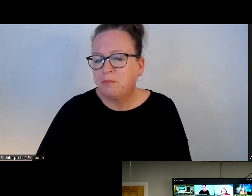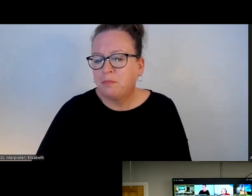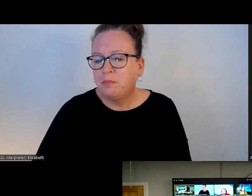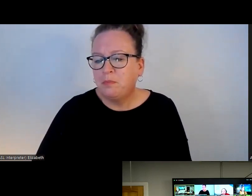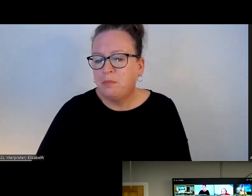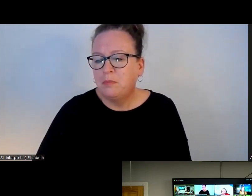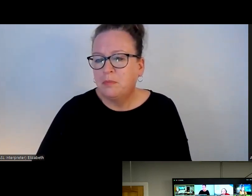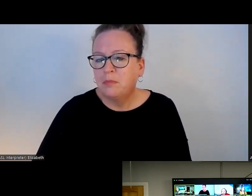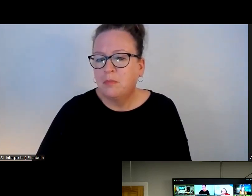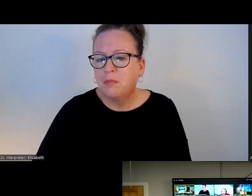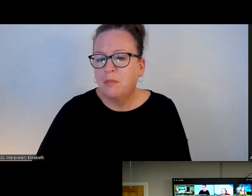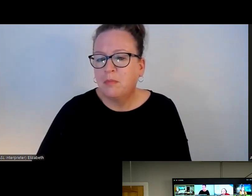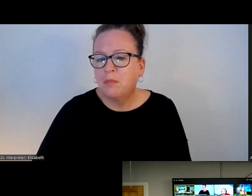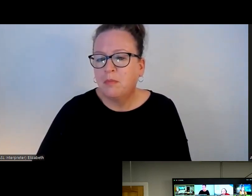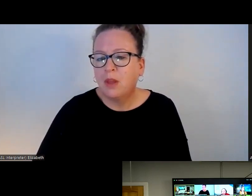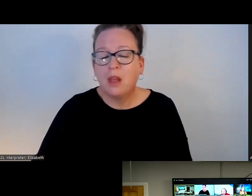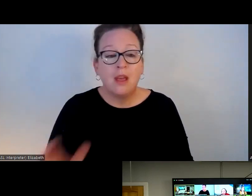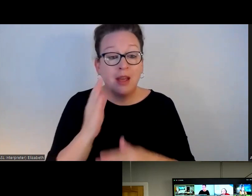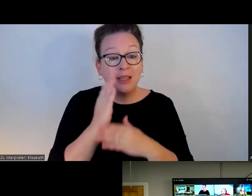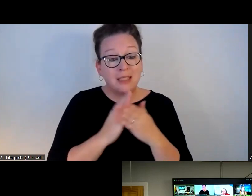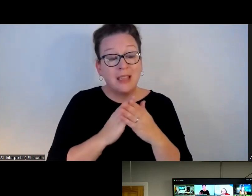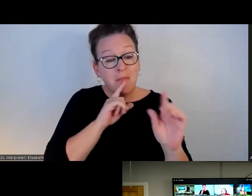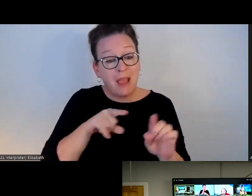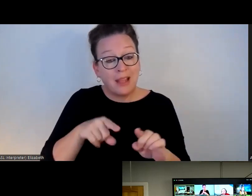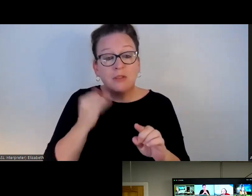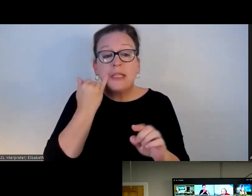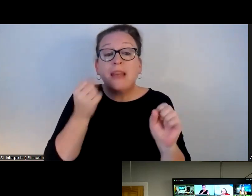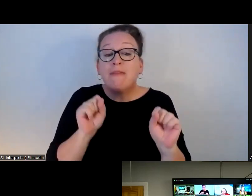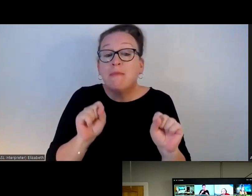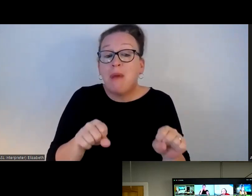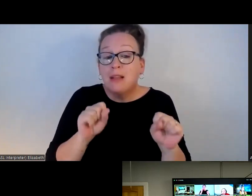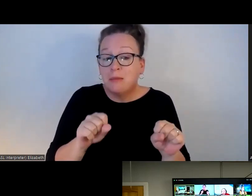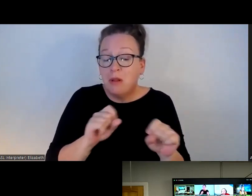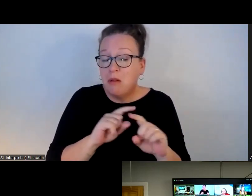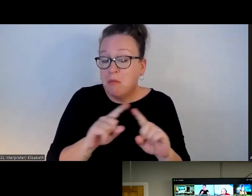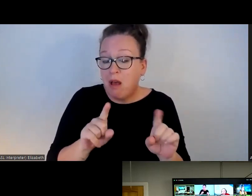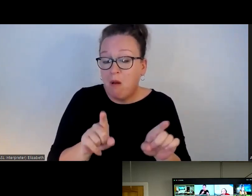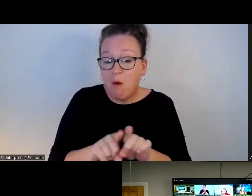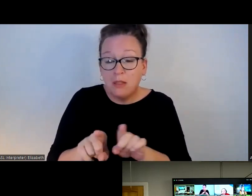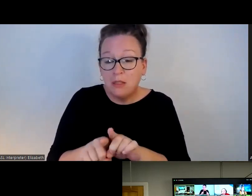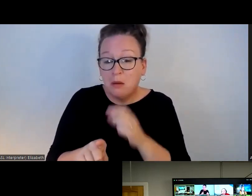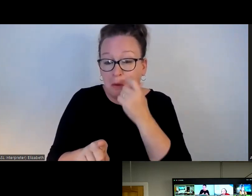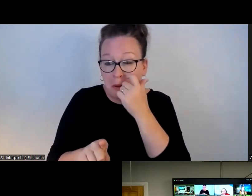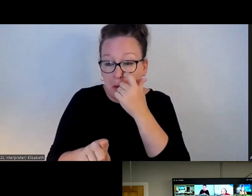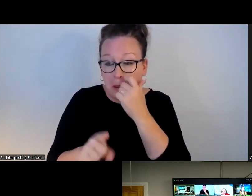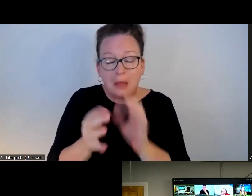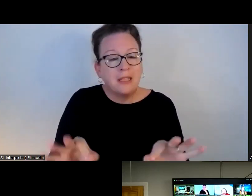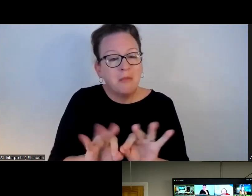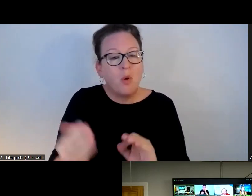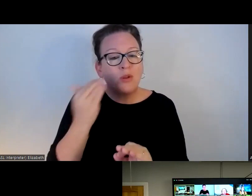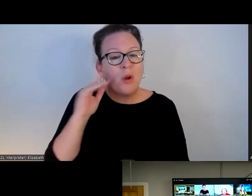but then the sort of the in between, I guess, is the theme.